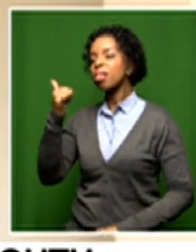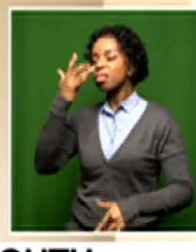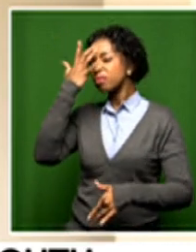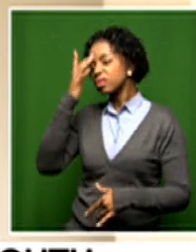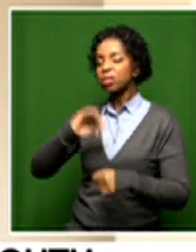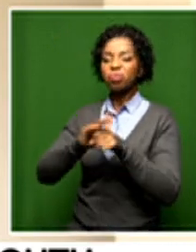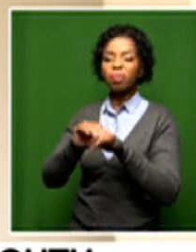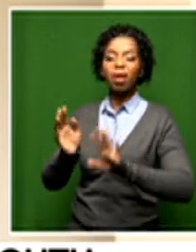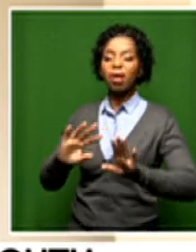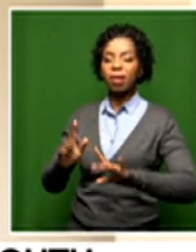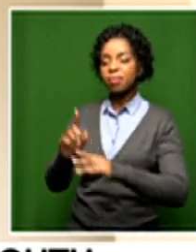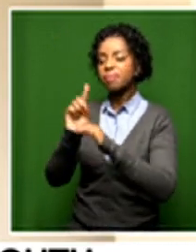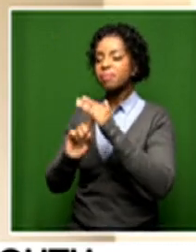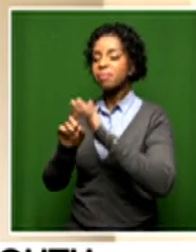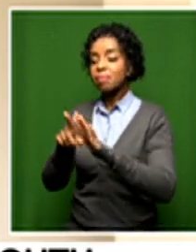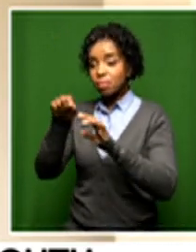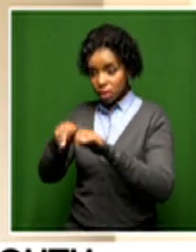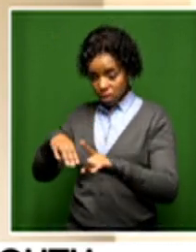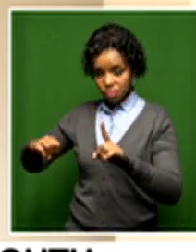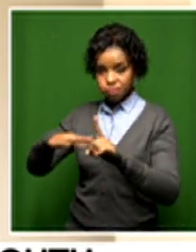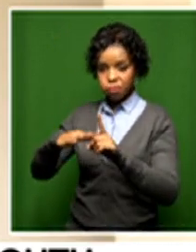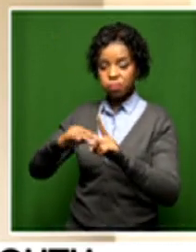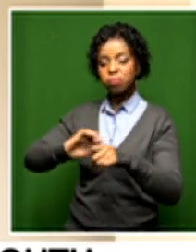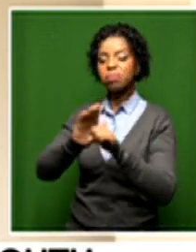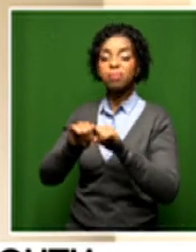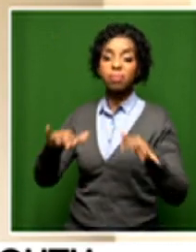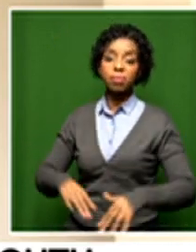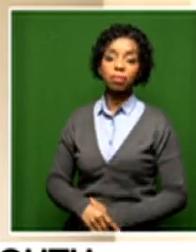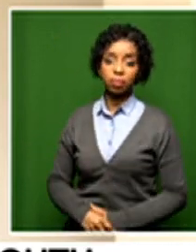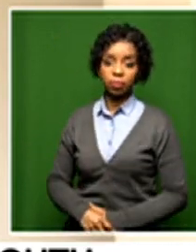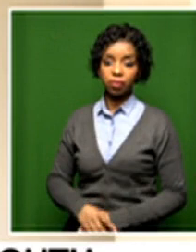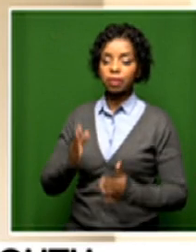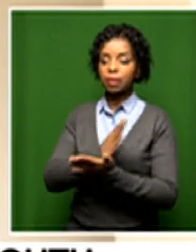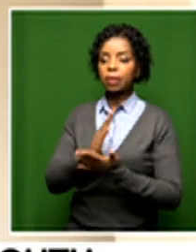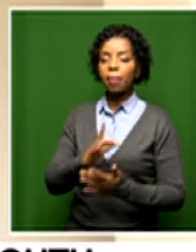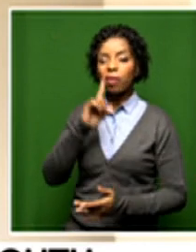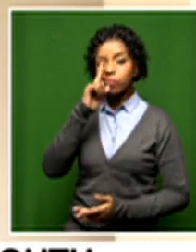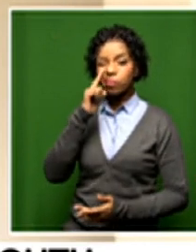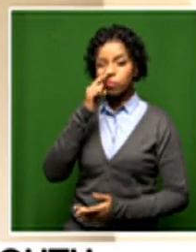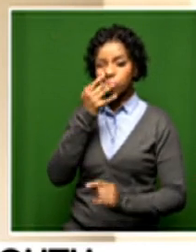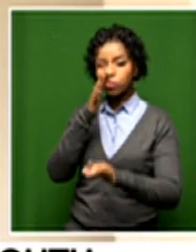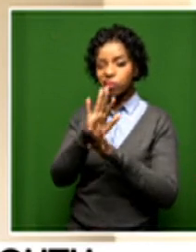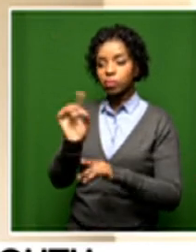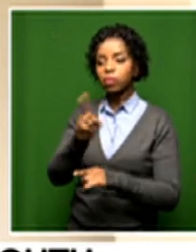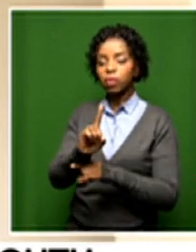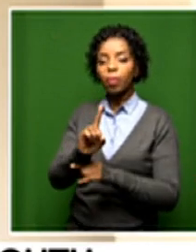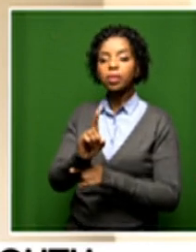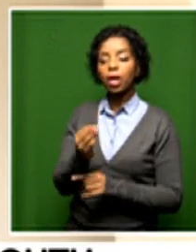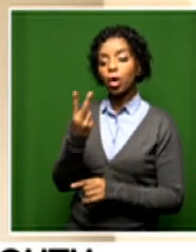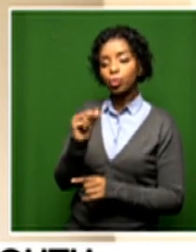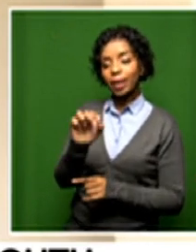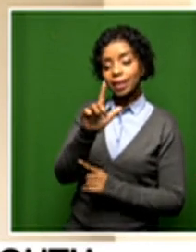COVID-19. We've seen that in some of the batches of specimen, it showed about 37 to 40% in Cape